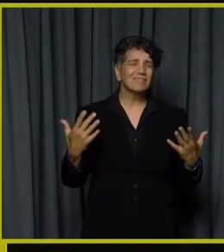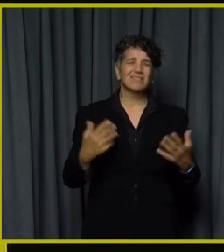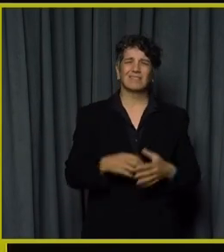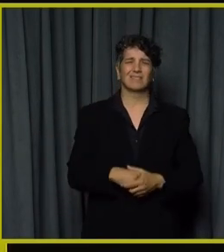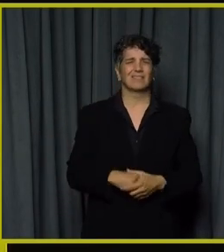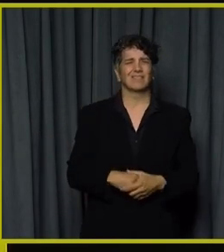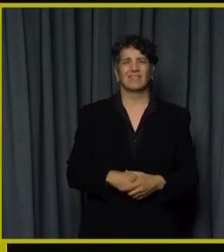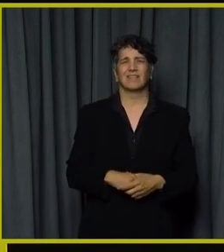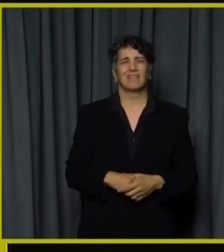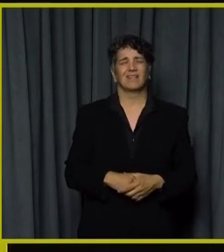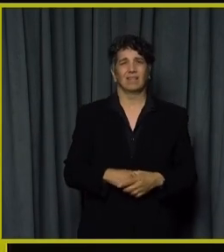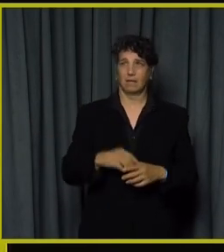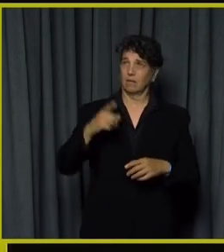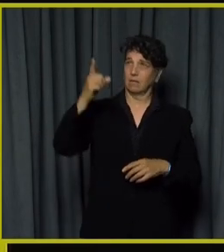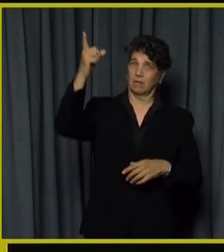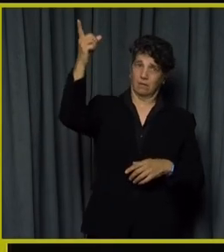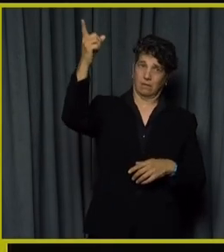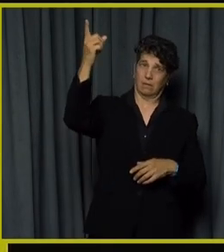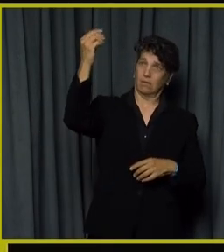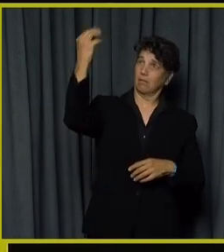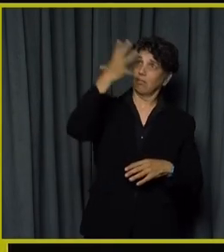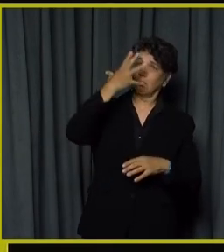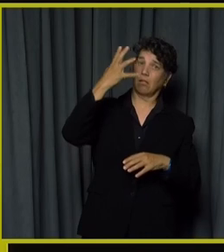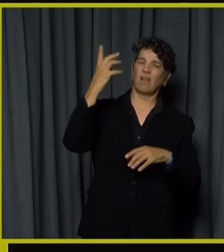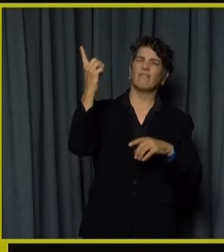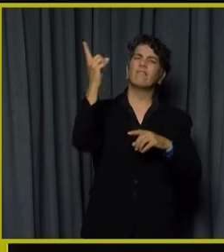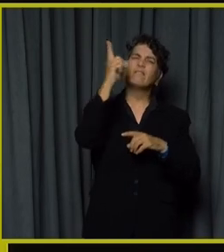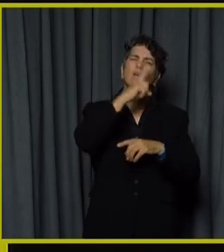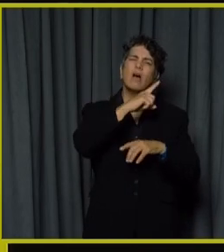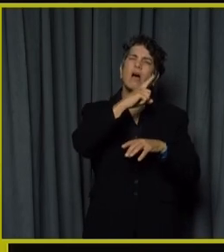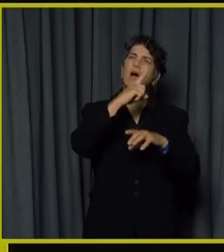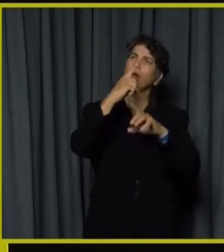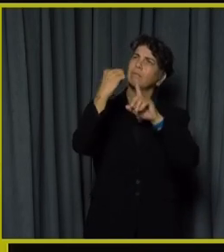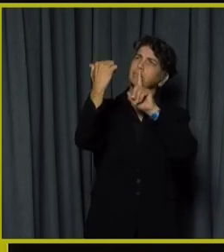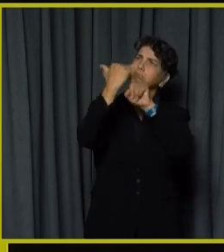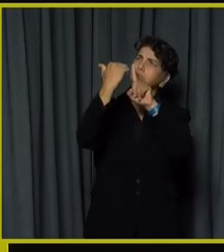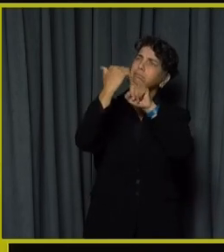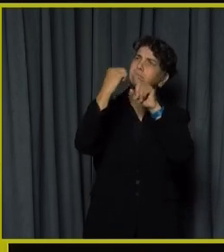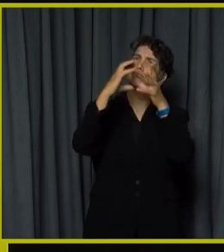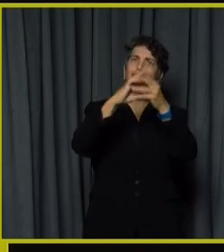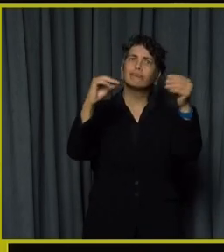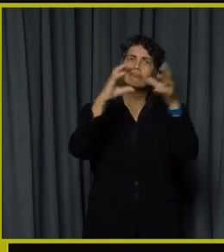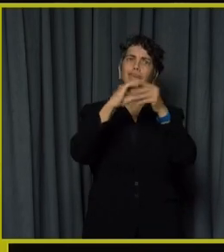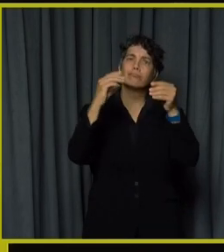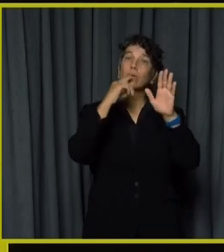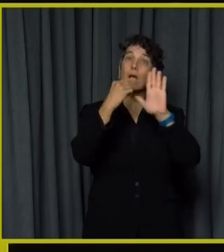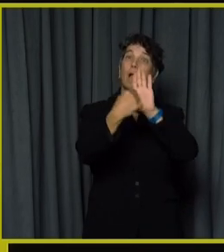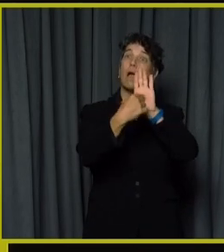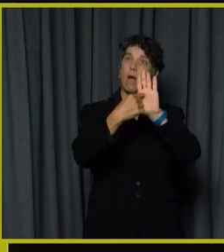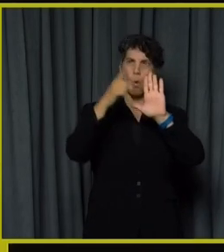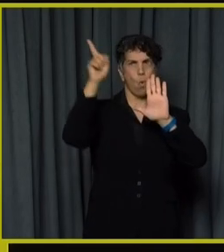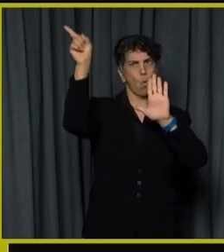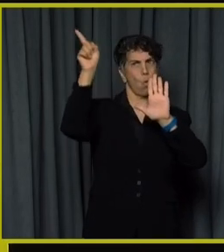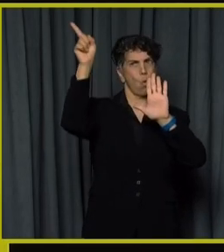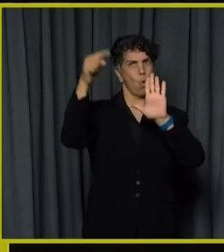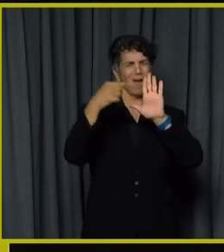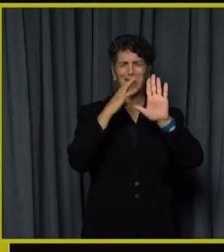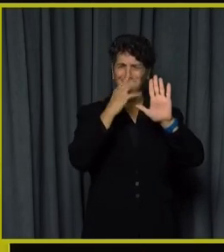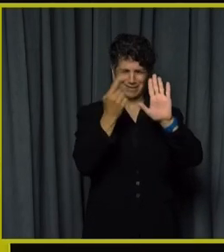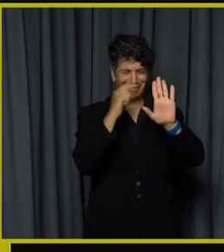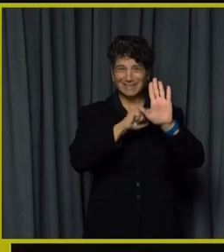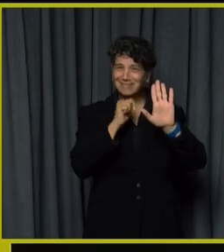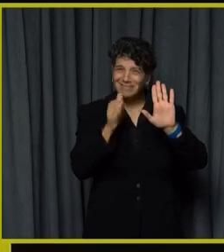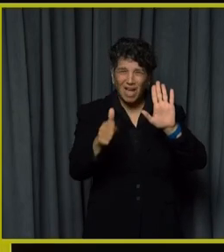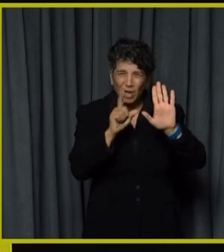religious nationalism has blessed what is wrong and condemned what is right in the eyes of God. It is